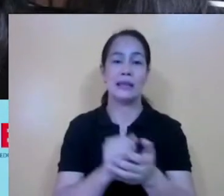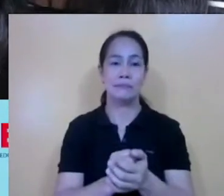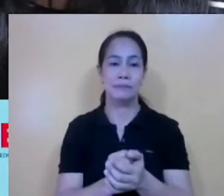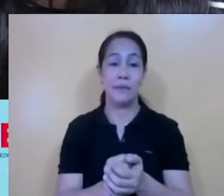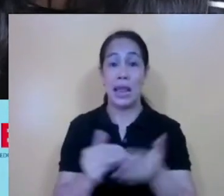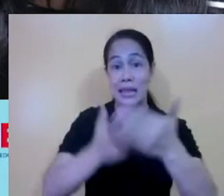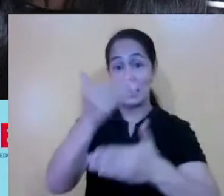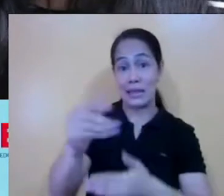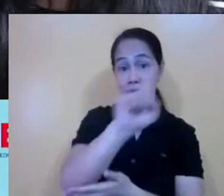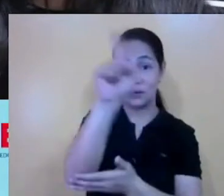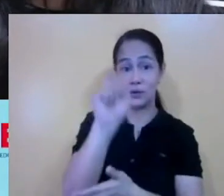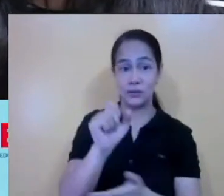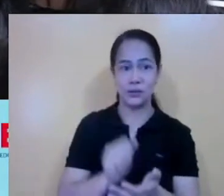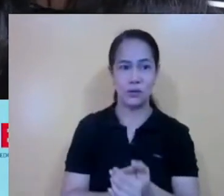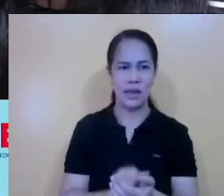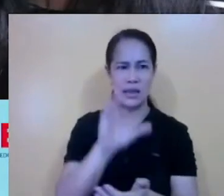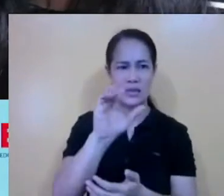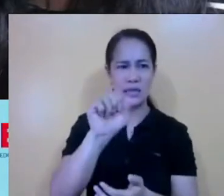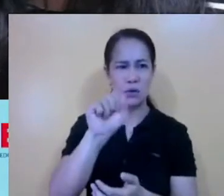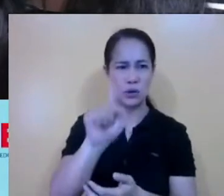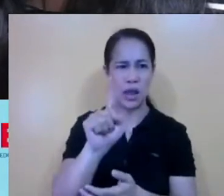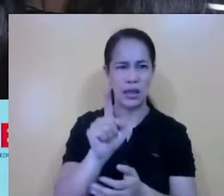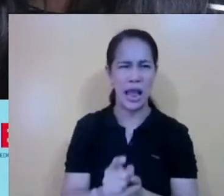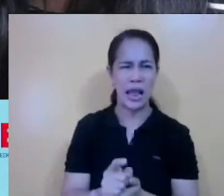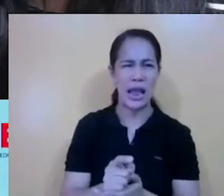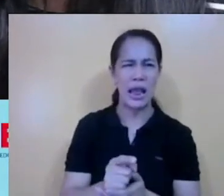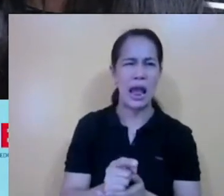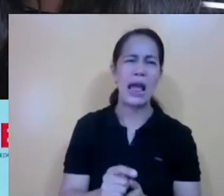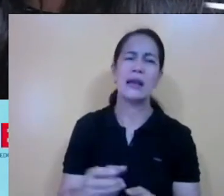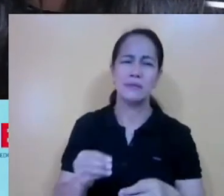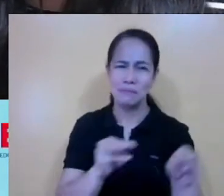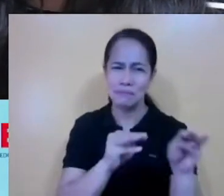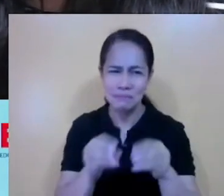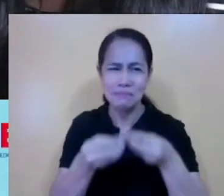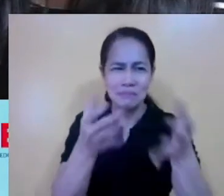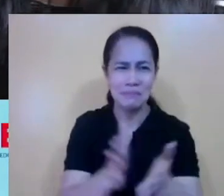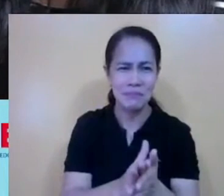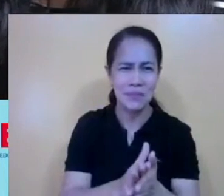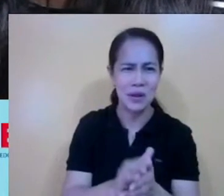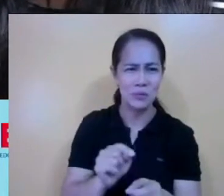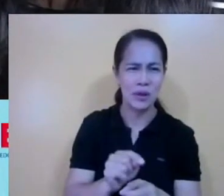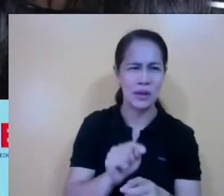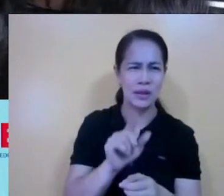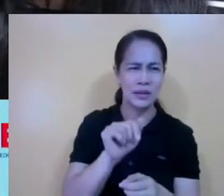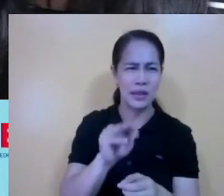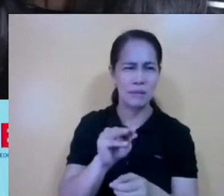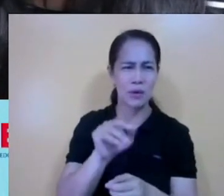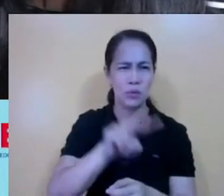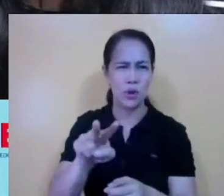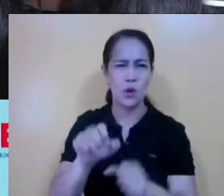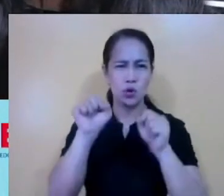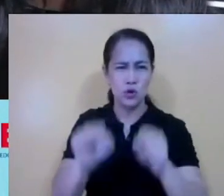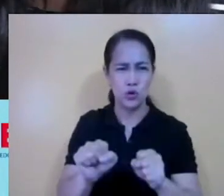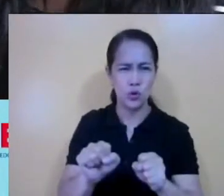question. COT1 was conducted prior to the issuance of DM4 Series 2022. Should we redo